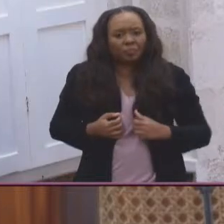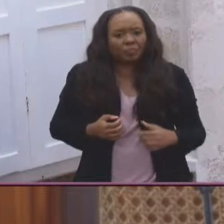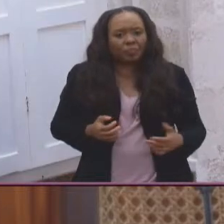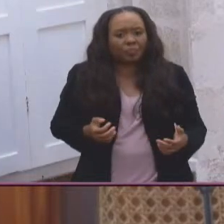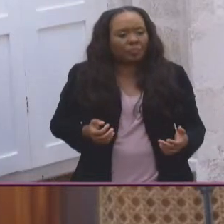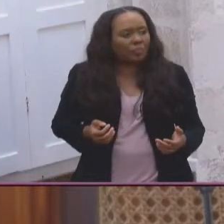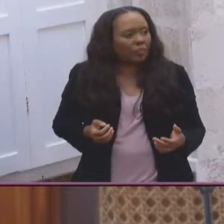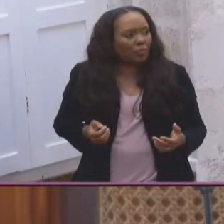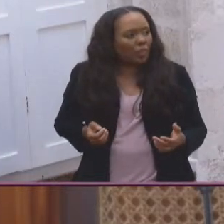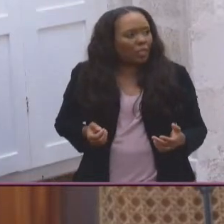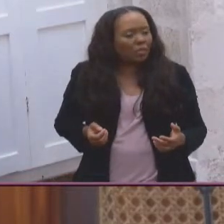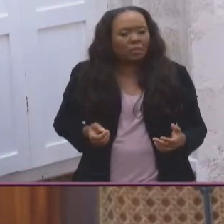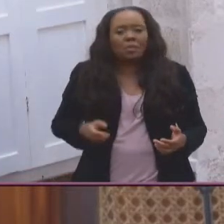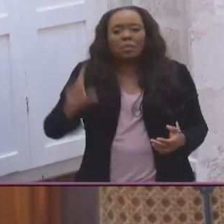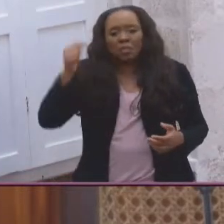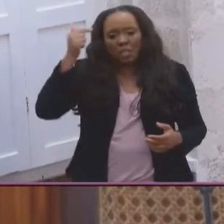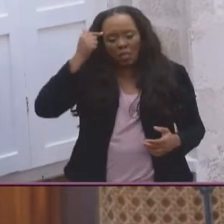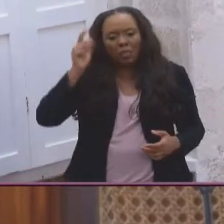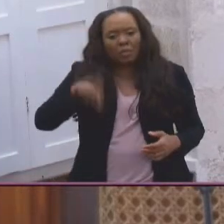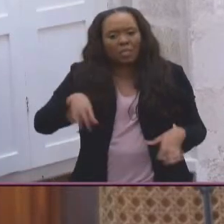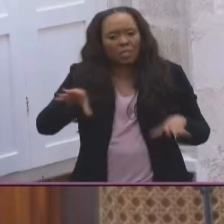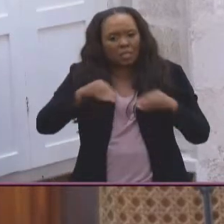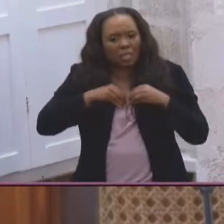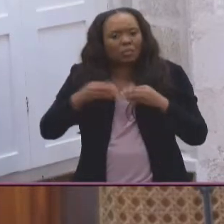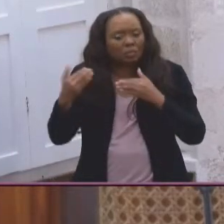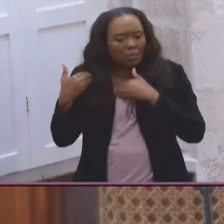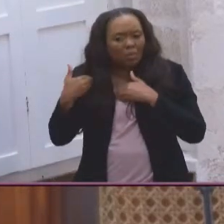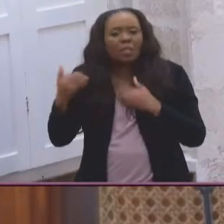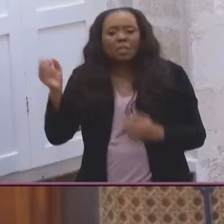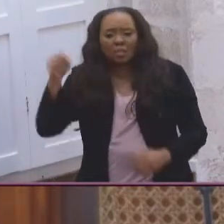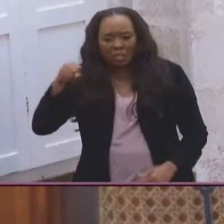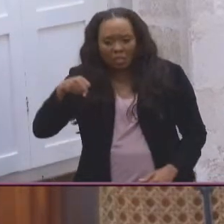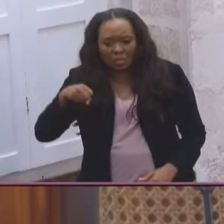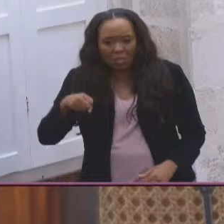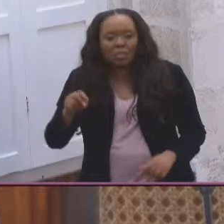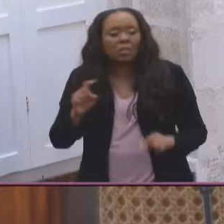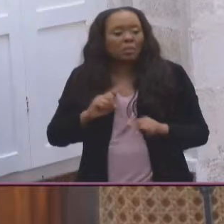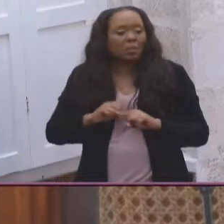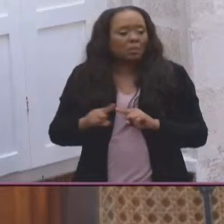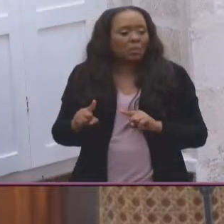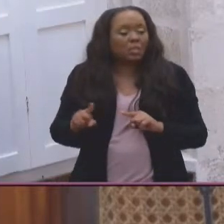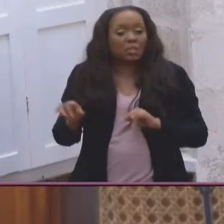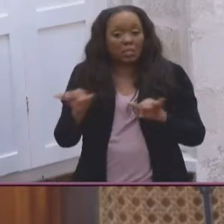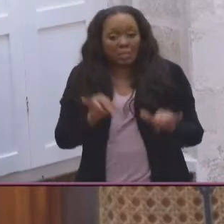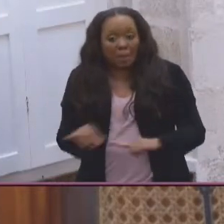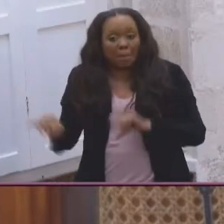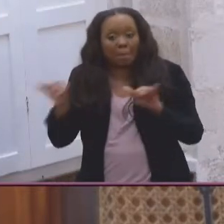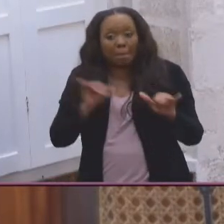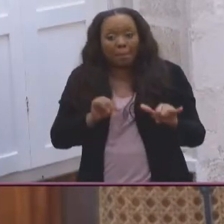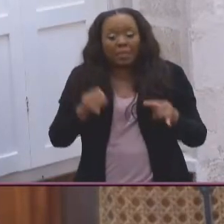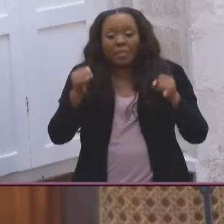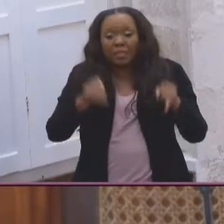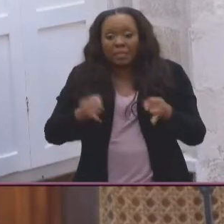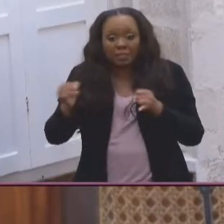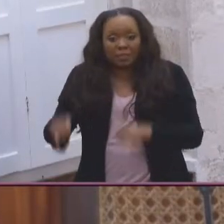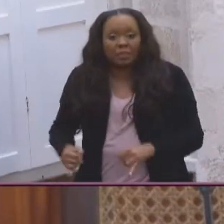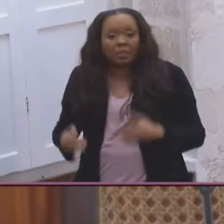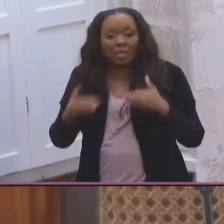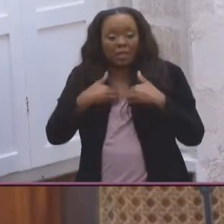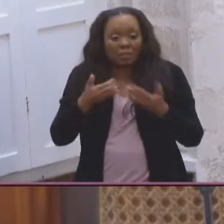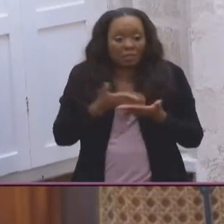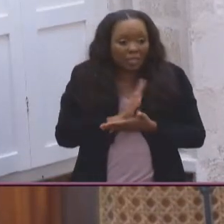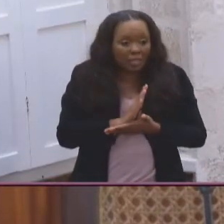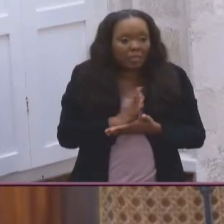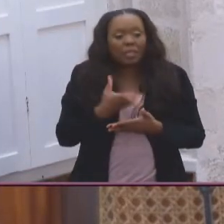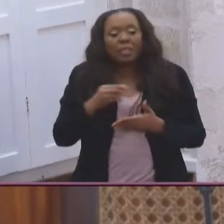their responsibility, but accept that equally as we have rights, we as individuals also have